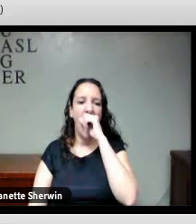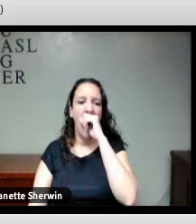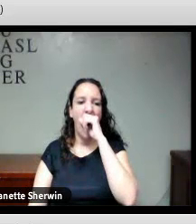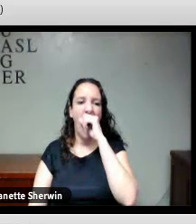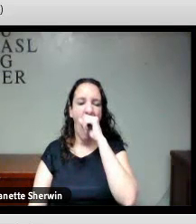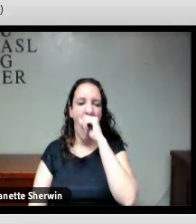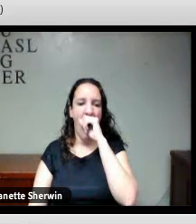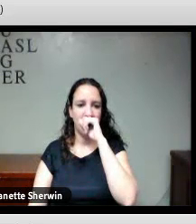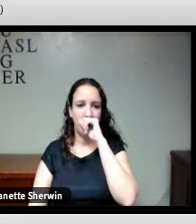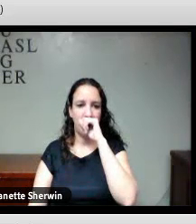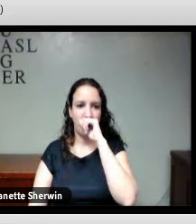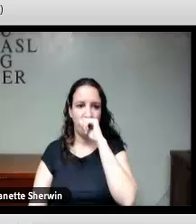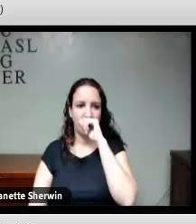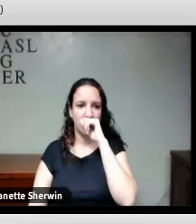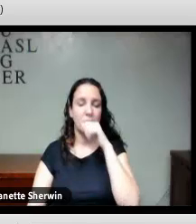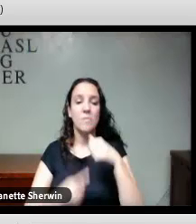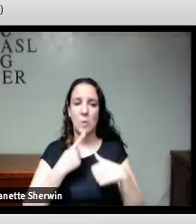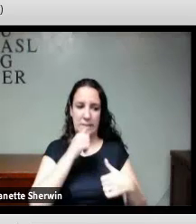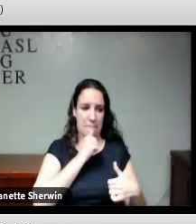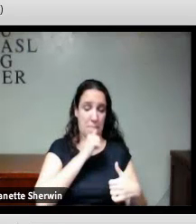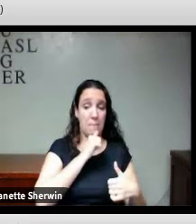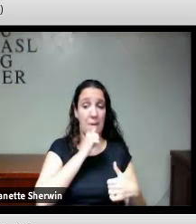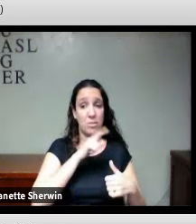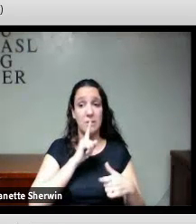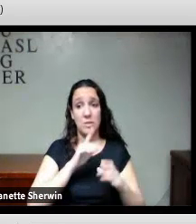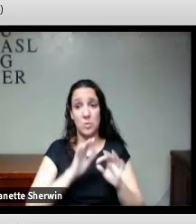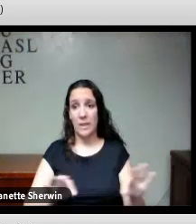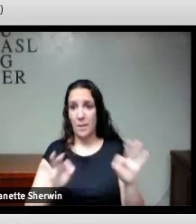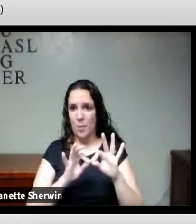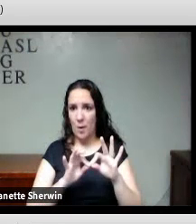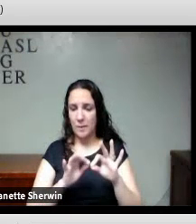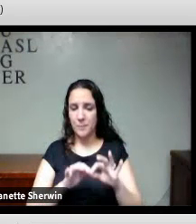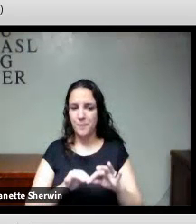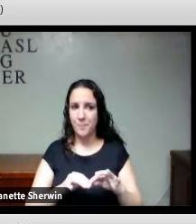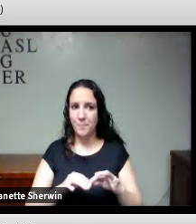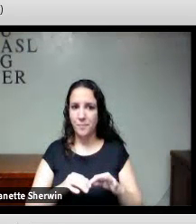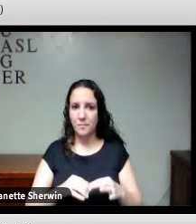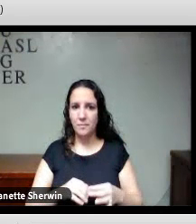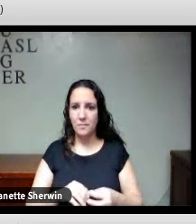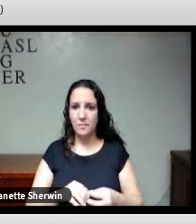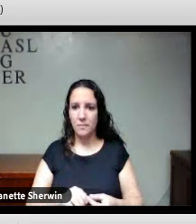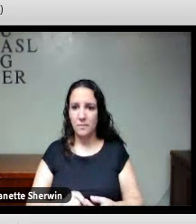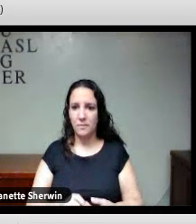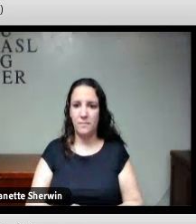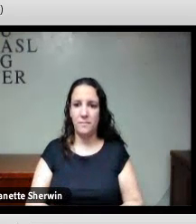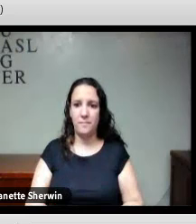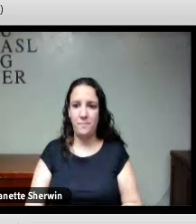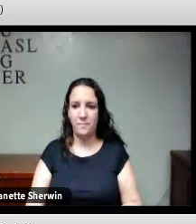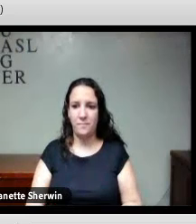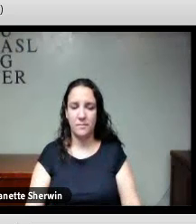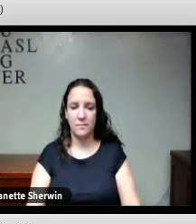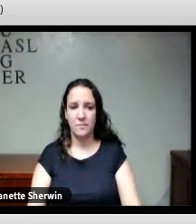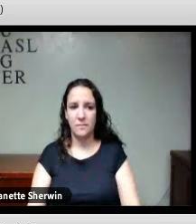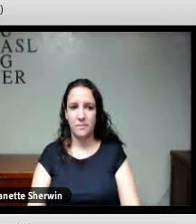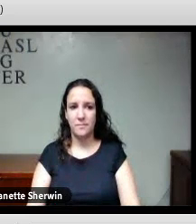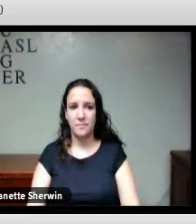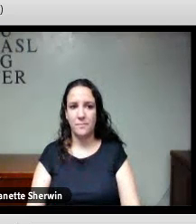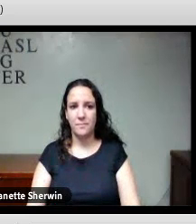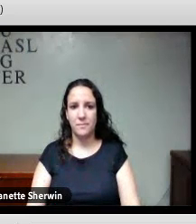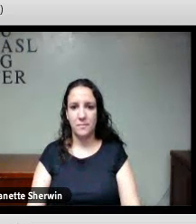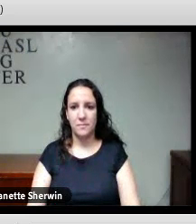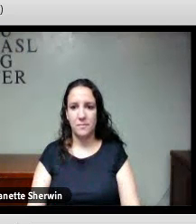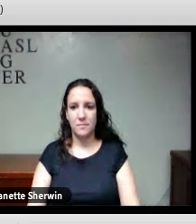huge because, again, it might only take 5 minutes, but in today's world, that seems like an eternity to some people. So